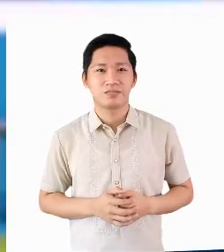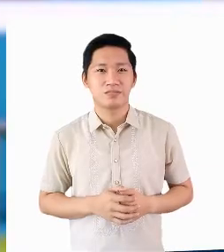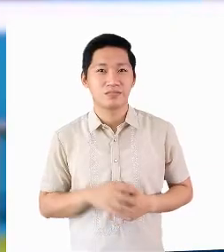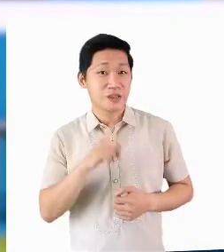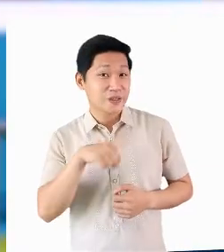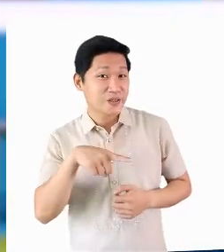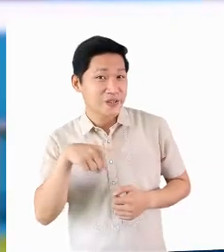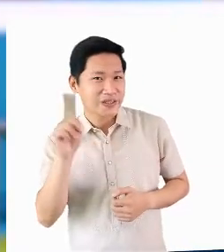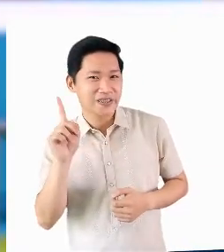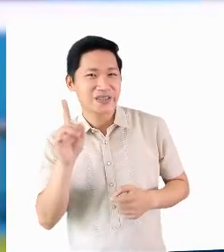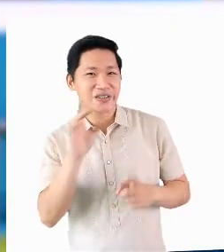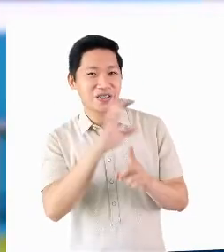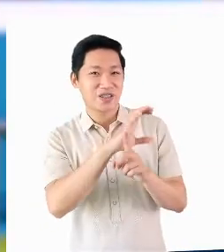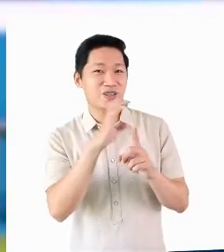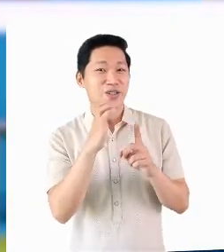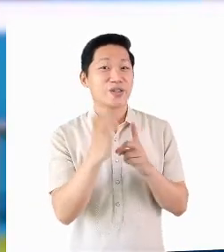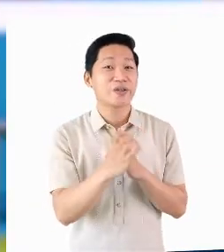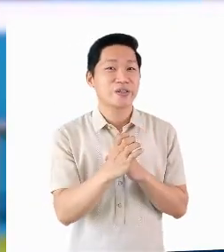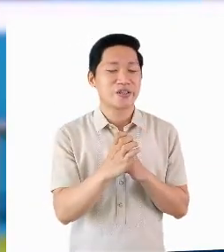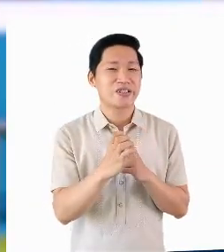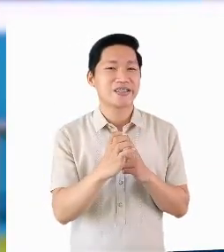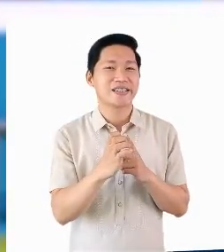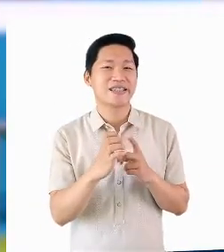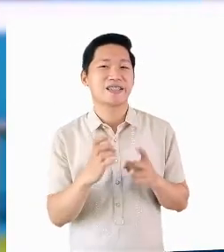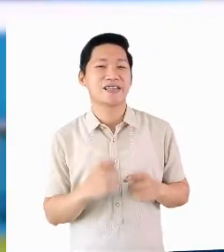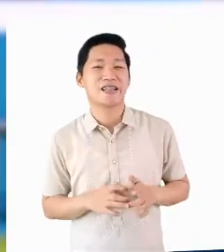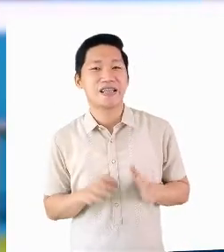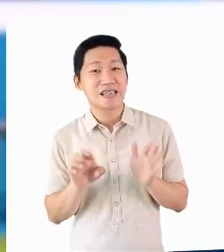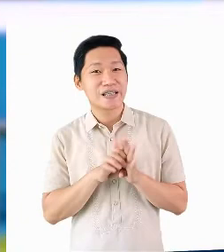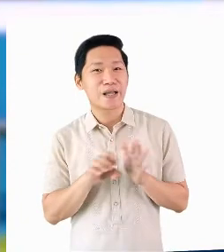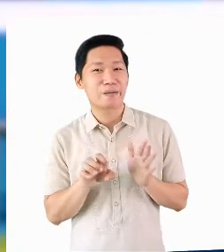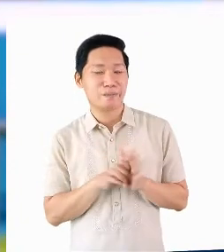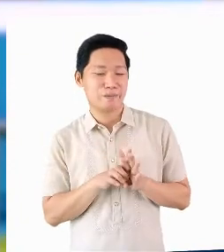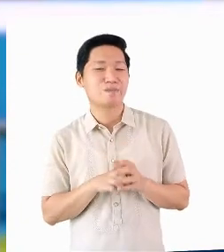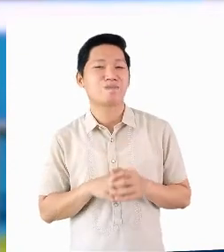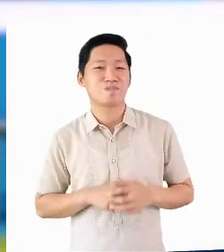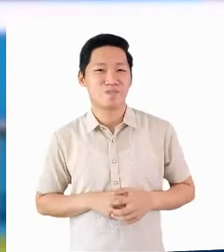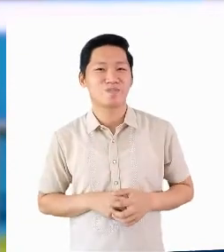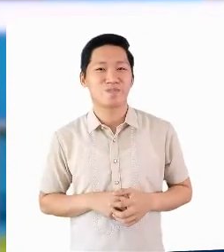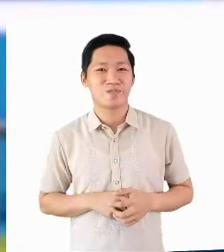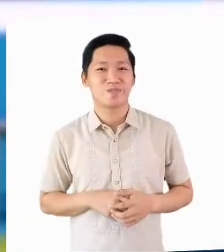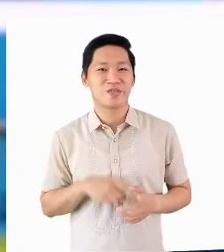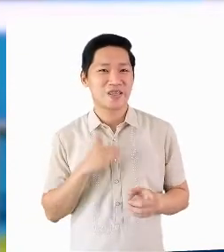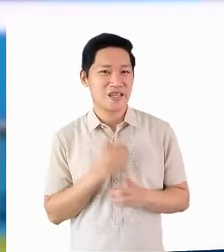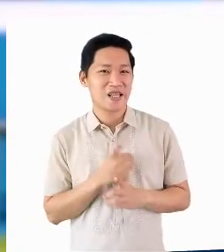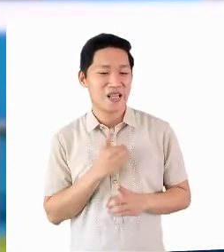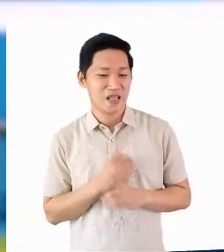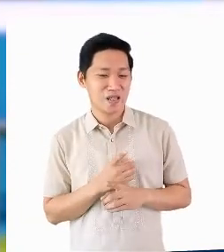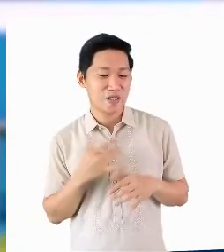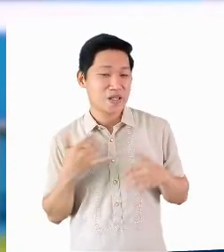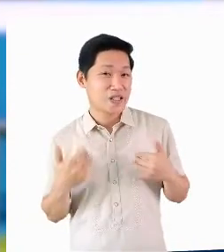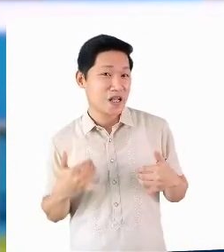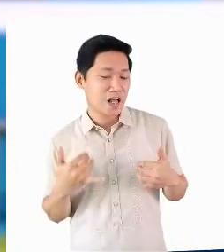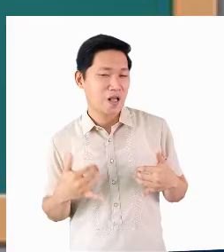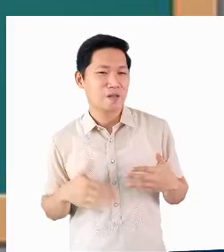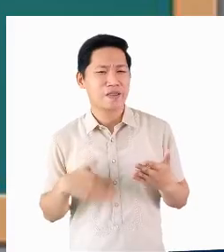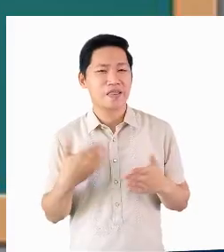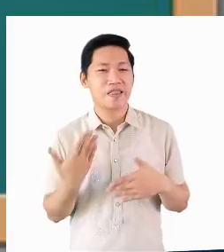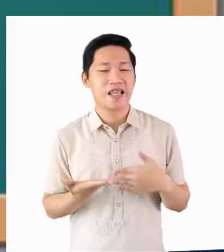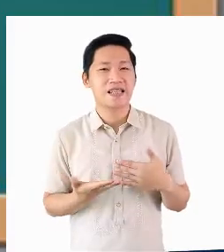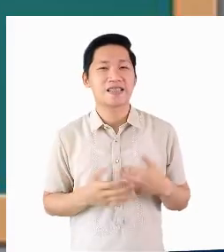That is correct. The different race is a cultural barrier. Now, how about this one?